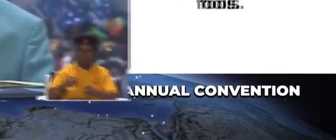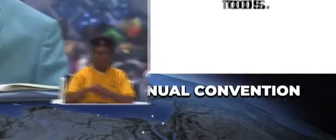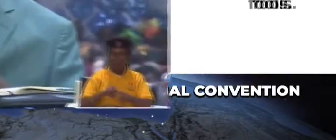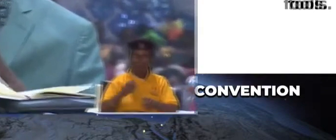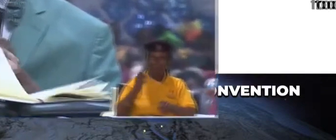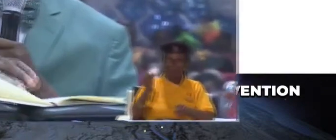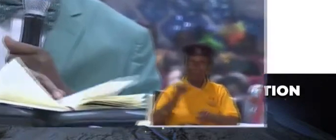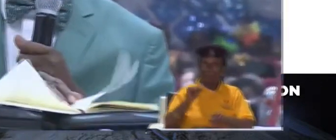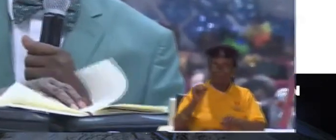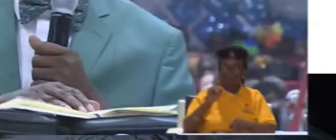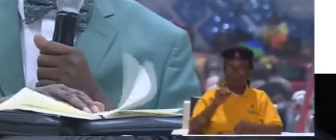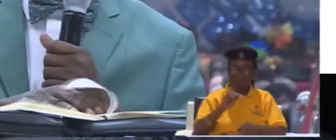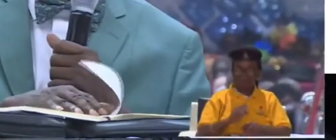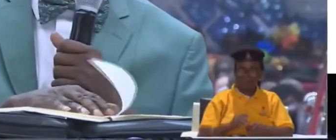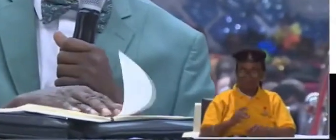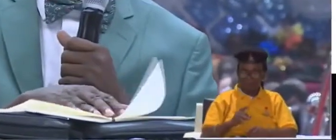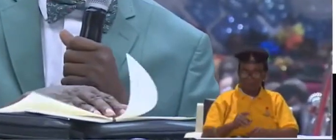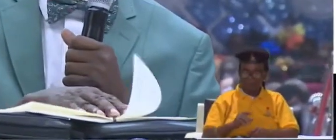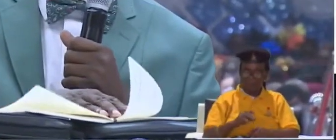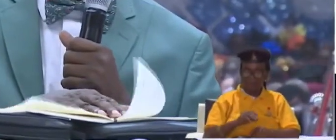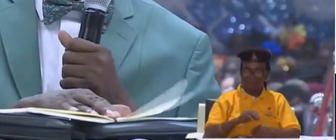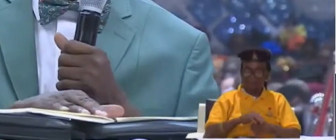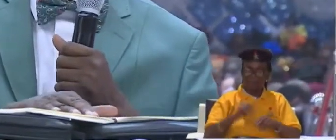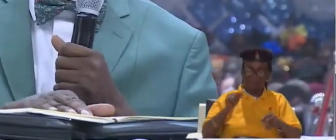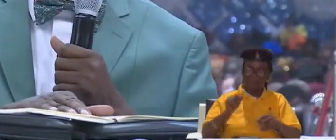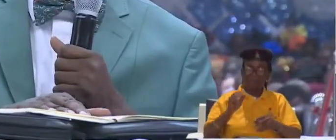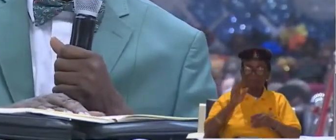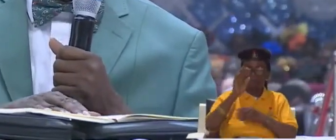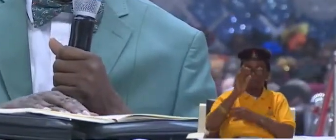called God. Those